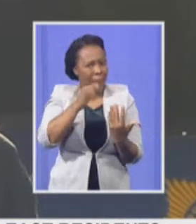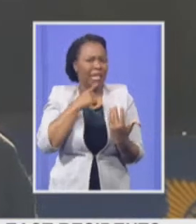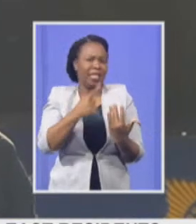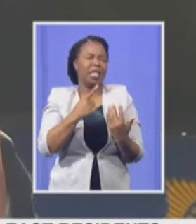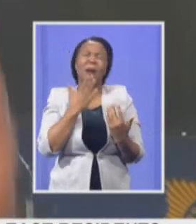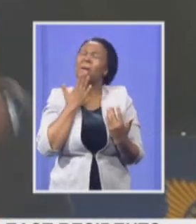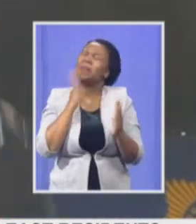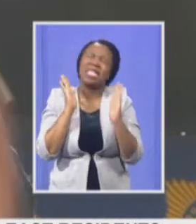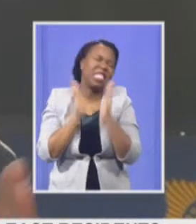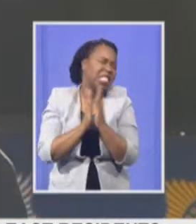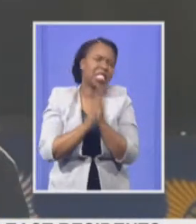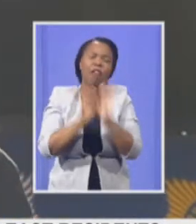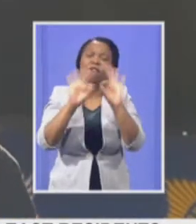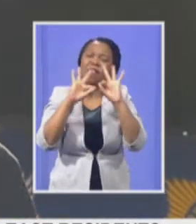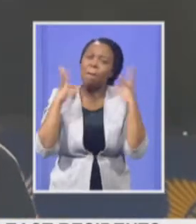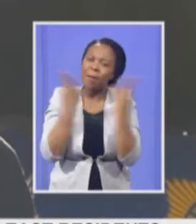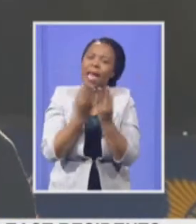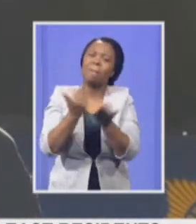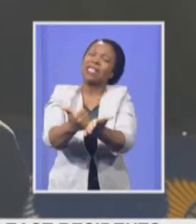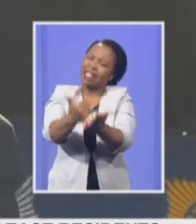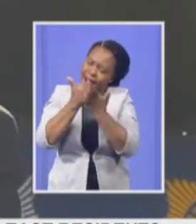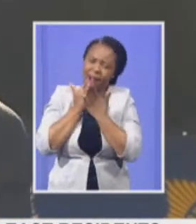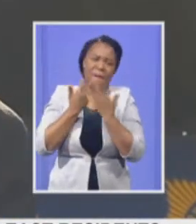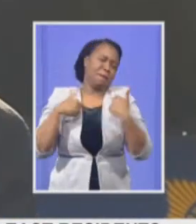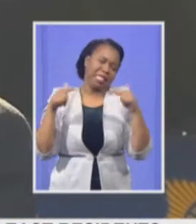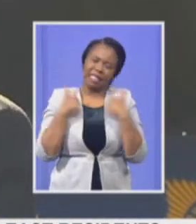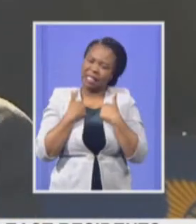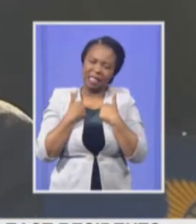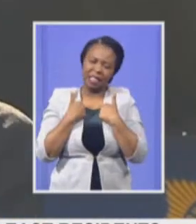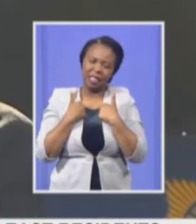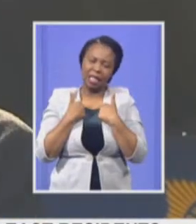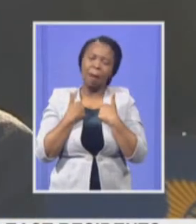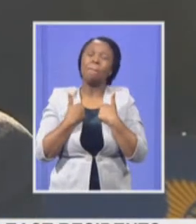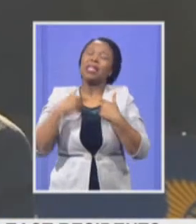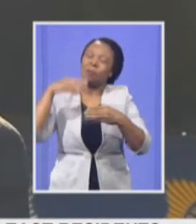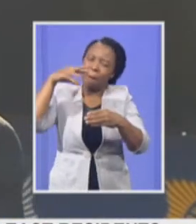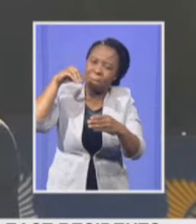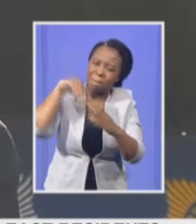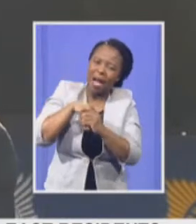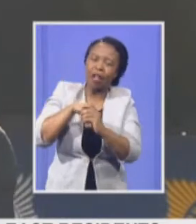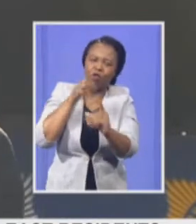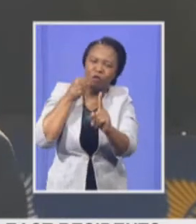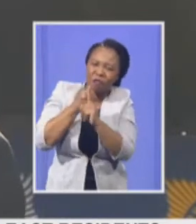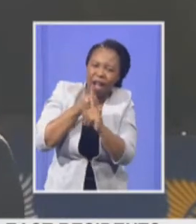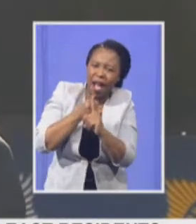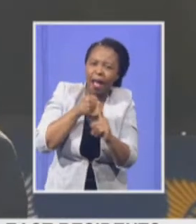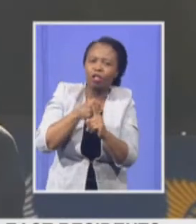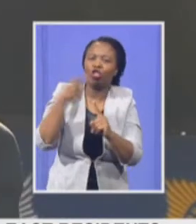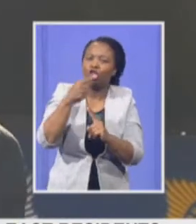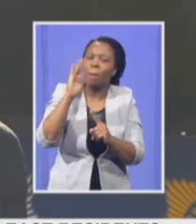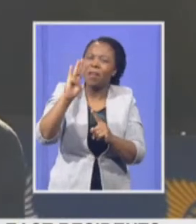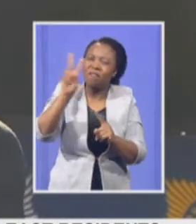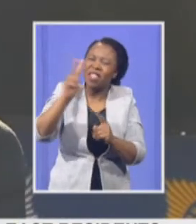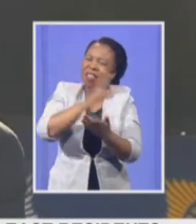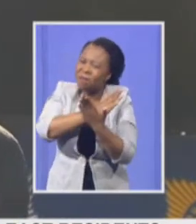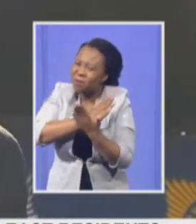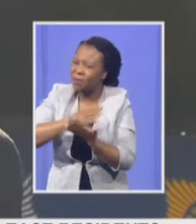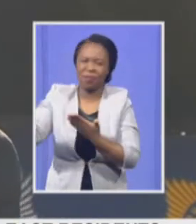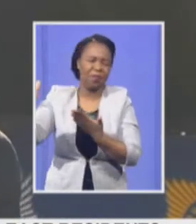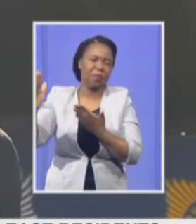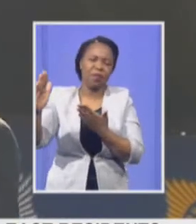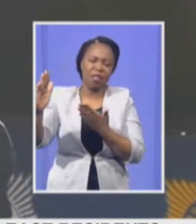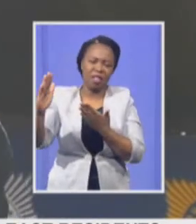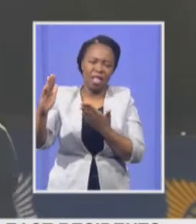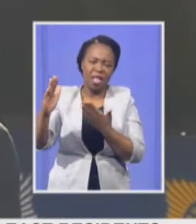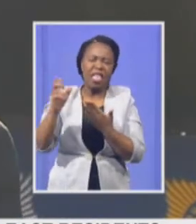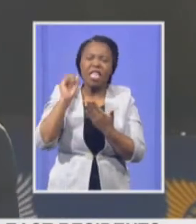family asisiza ama family abe ingcenye yokulwa ne gender based violence. Ingathi